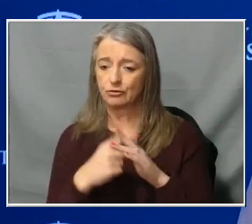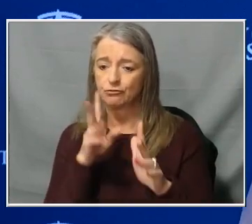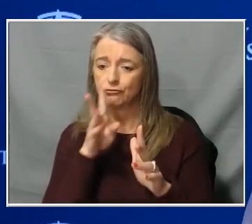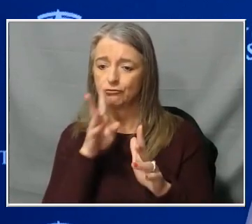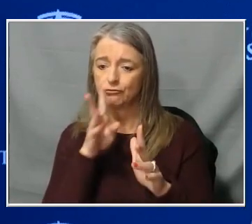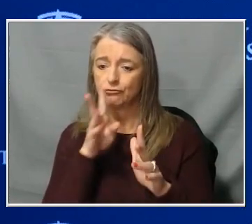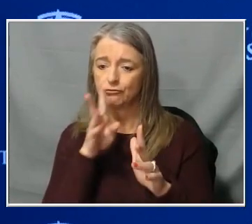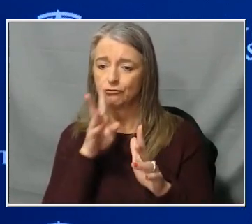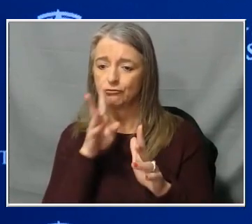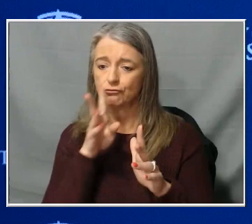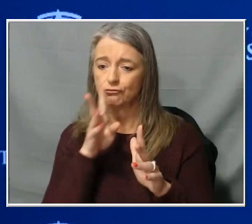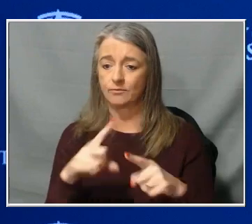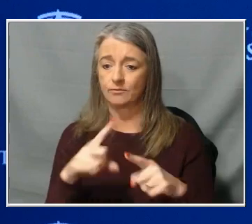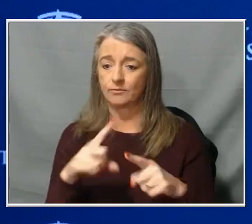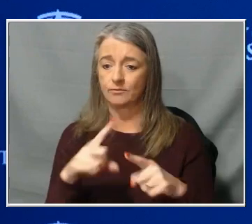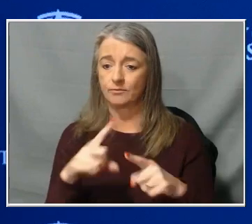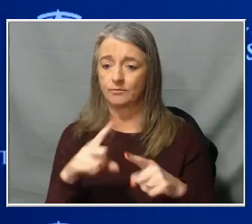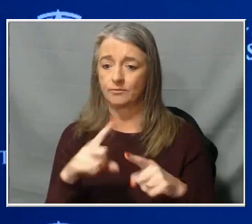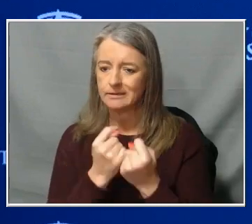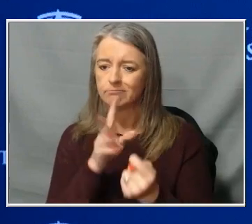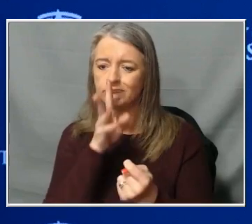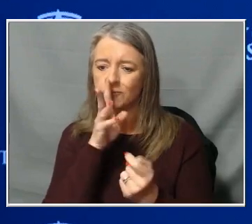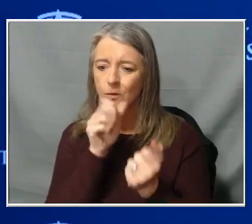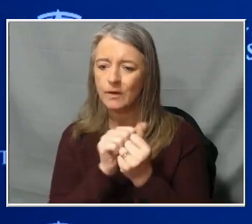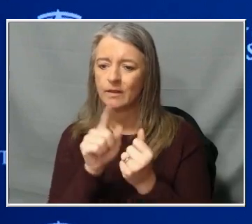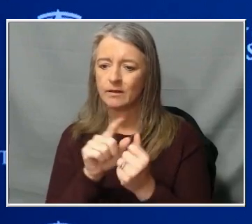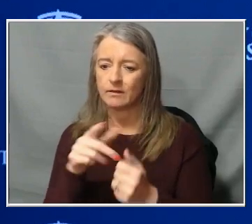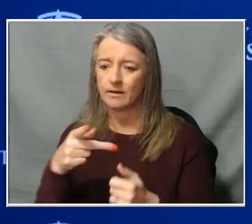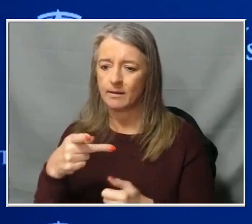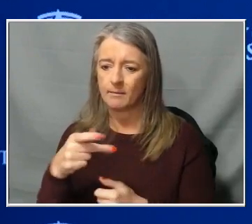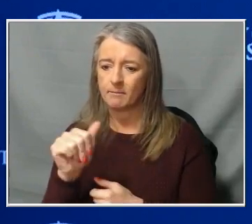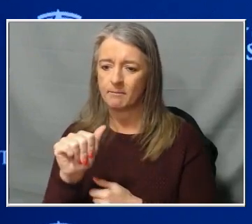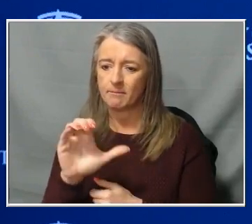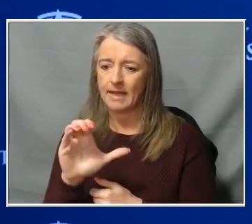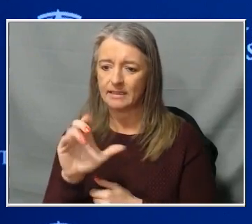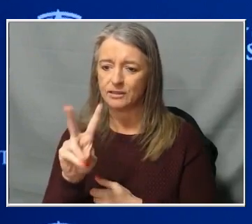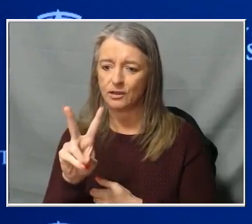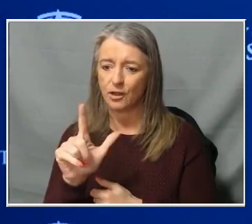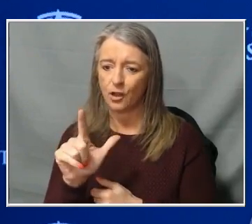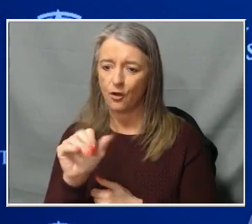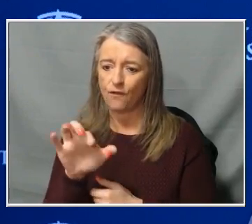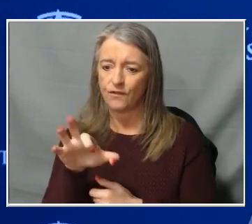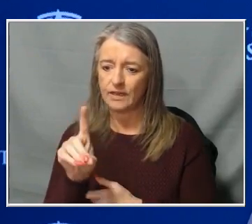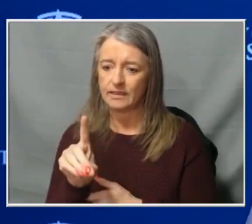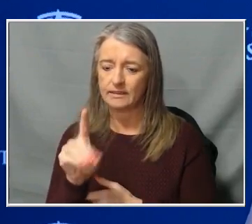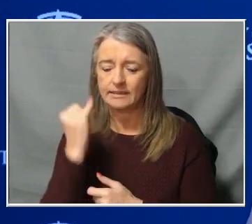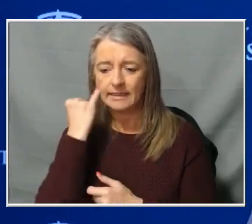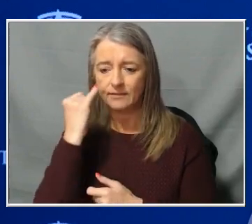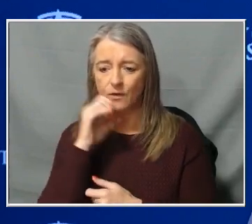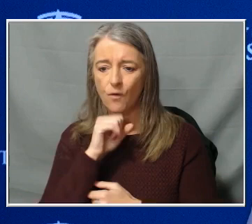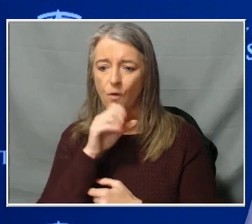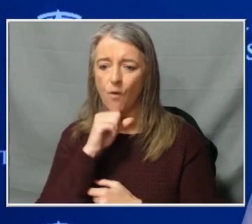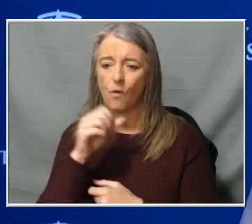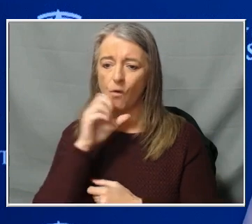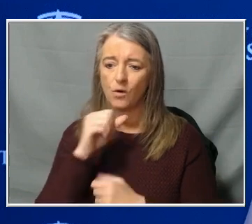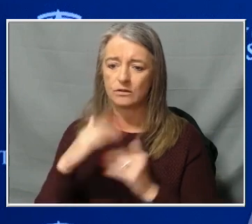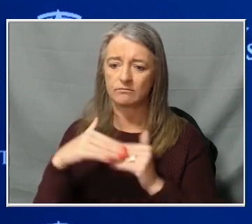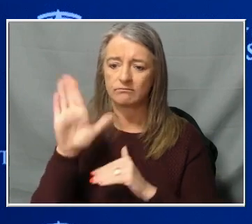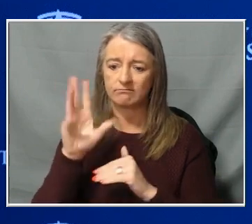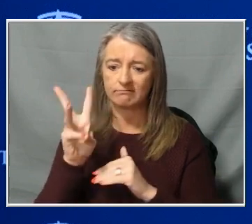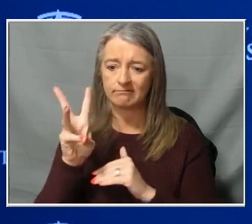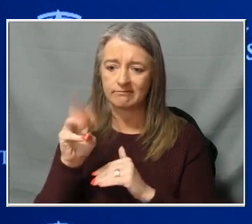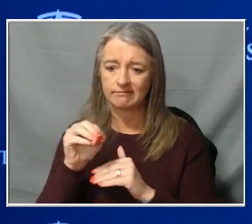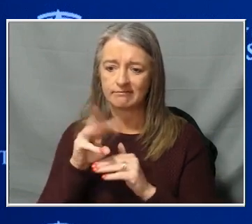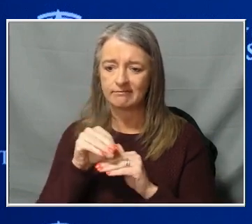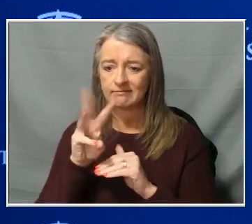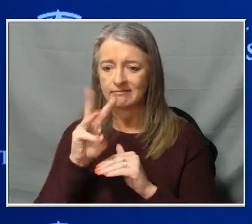or your medical team. Talk to them about getting on Paxlovid. If you are in that higher age range, meaning above 60 or 65, if you have any